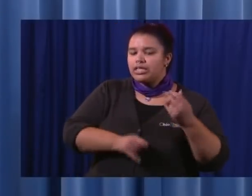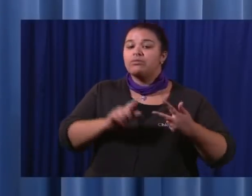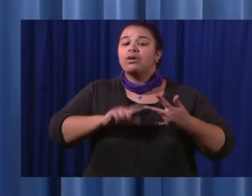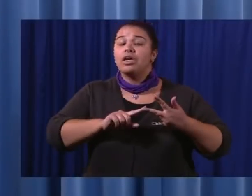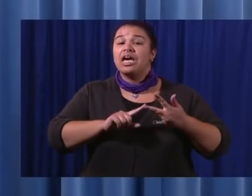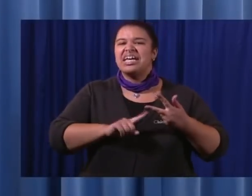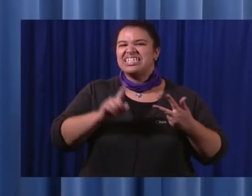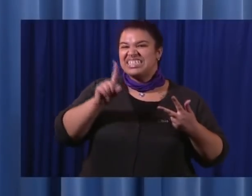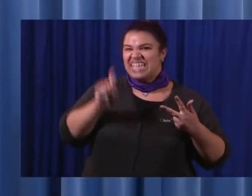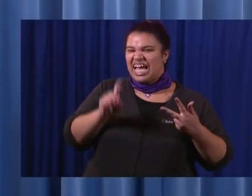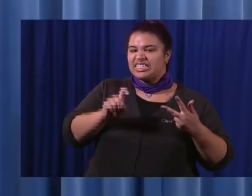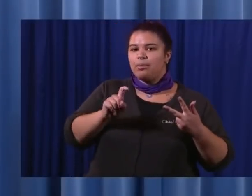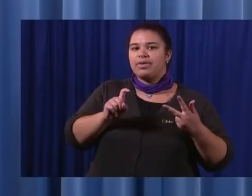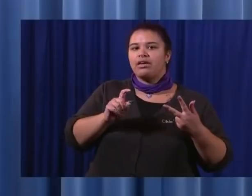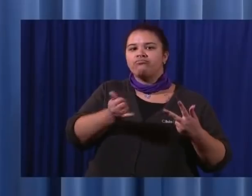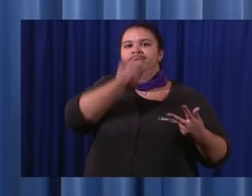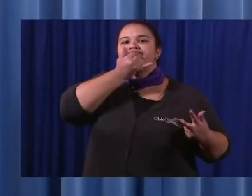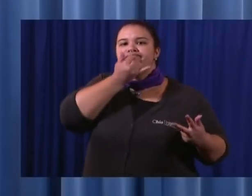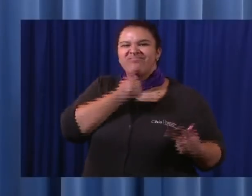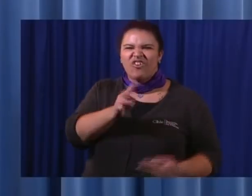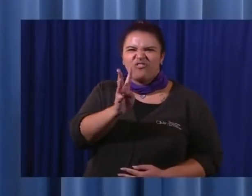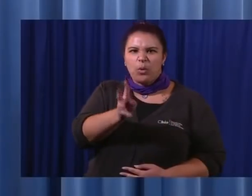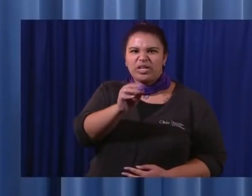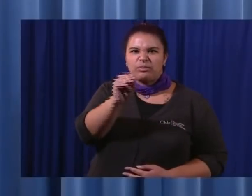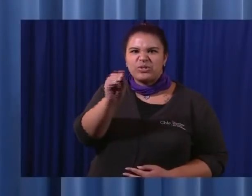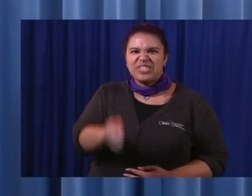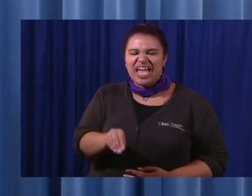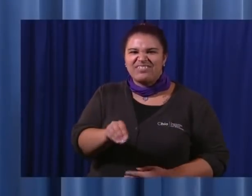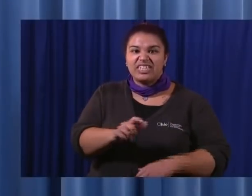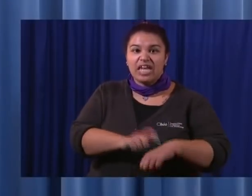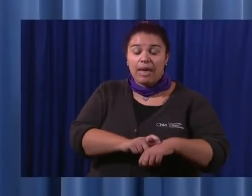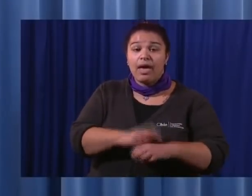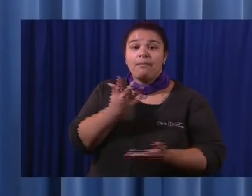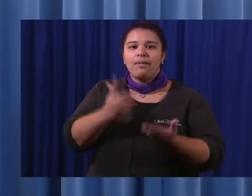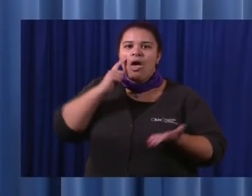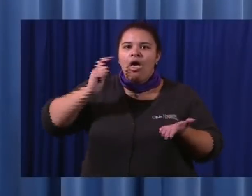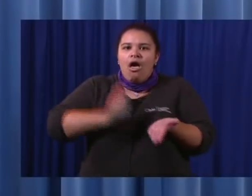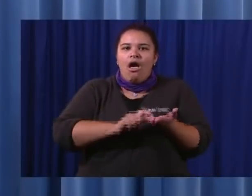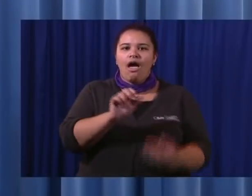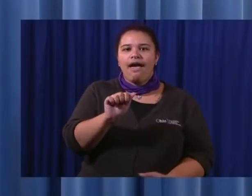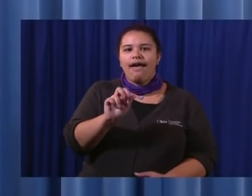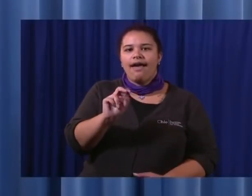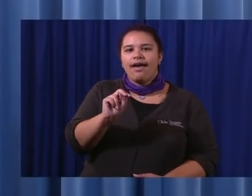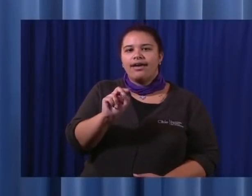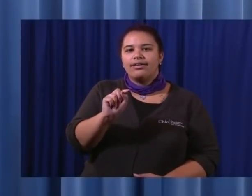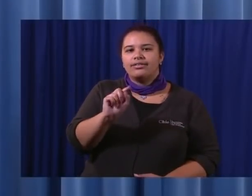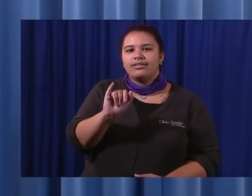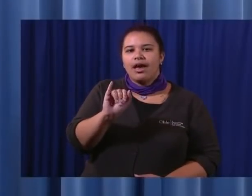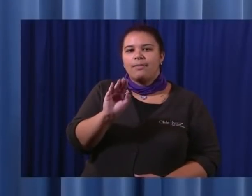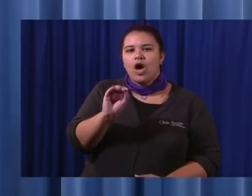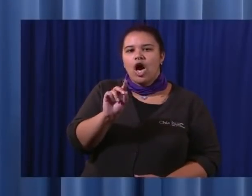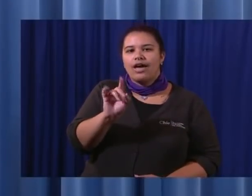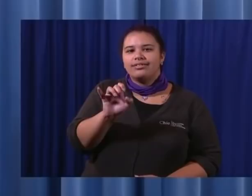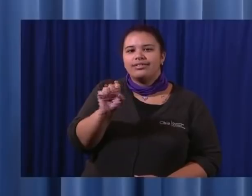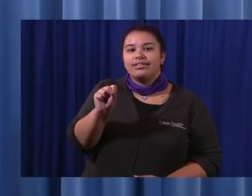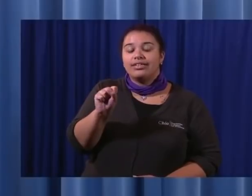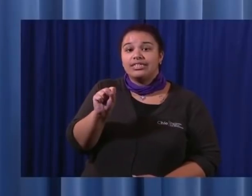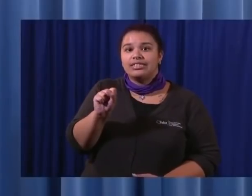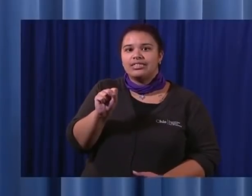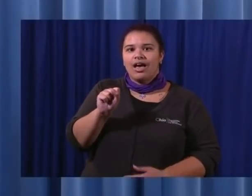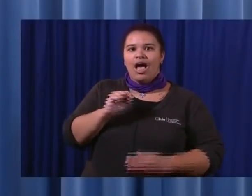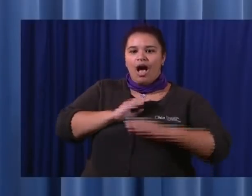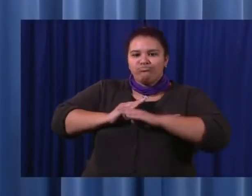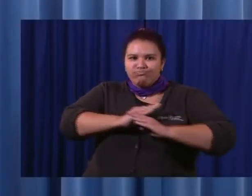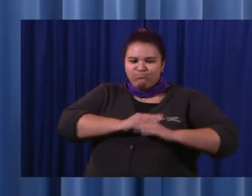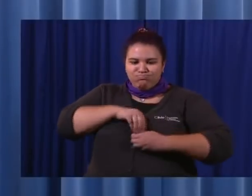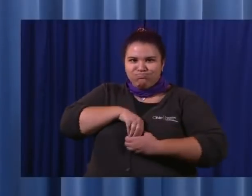up to 40% of the time and maybe detecting antibodies and returning a positive result. Governor, do you think increased testing might be picking up positives that